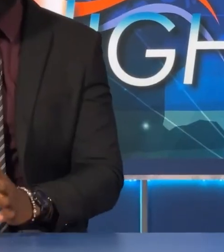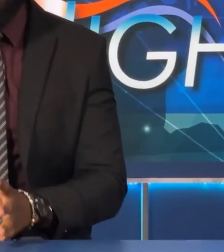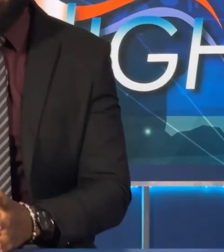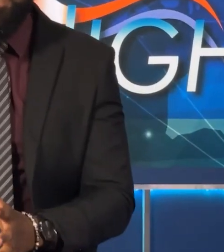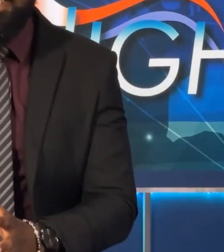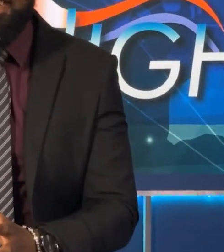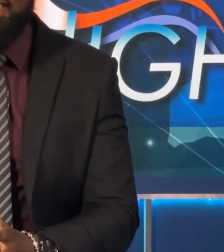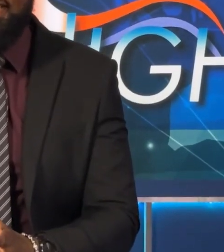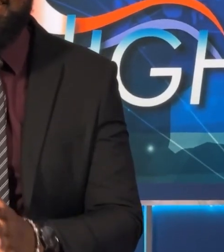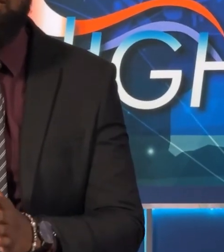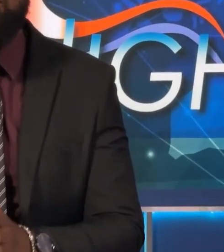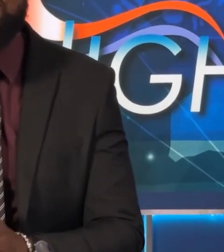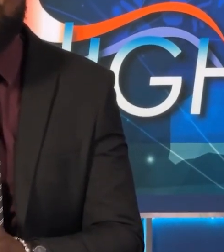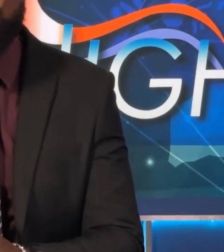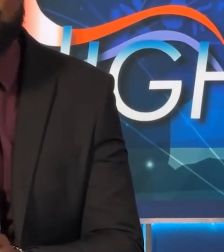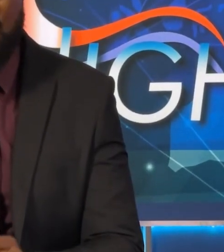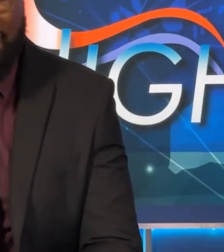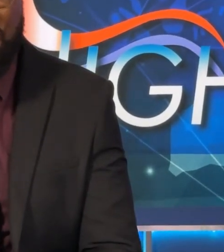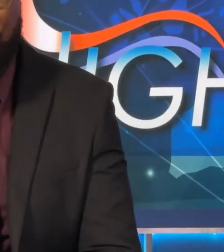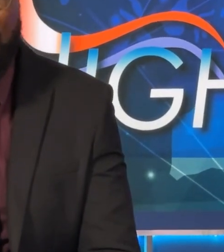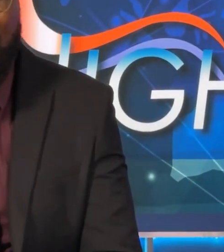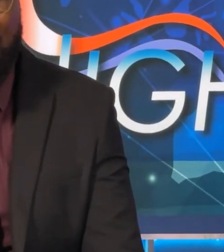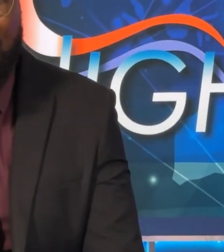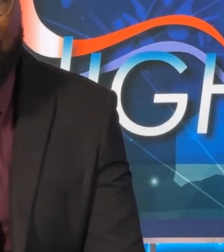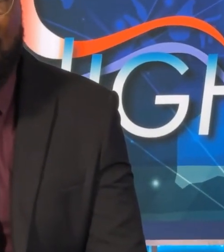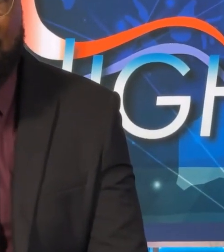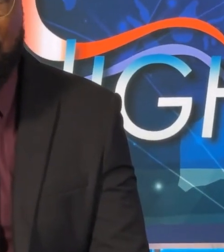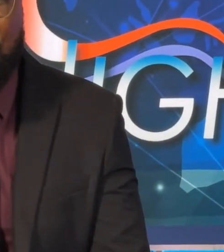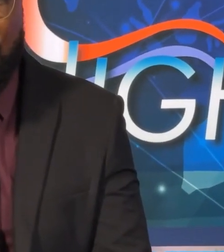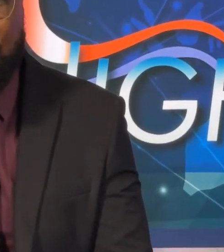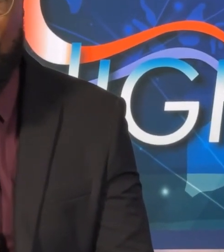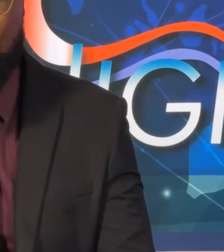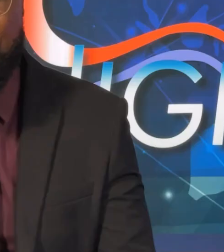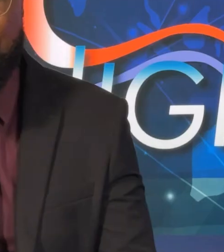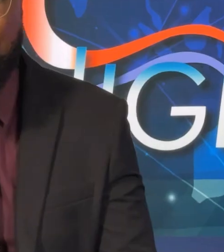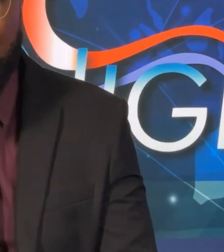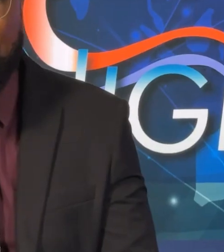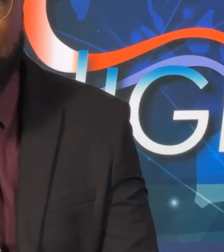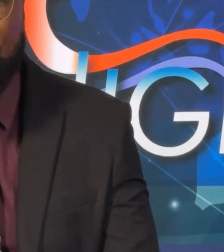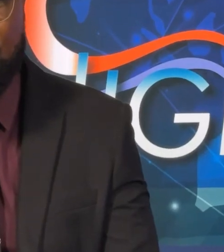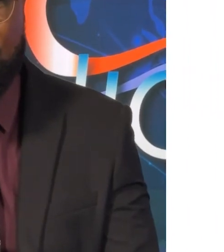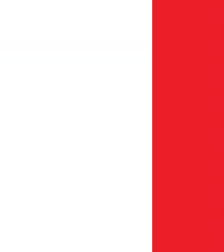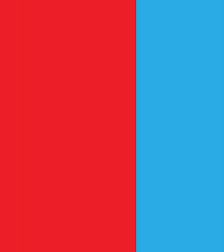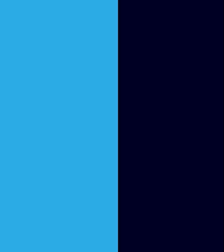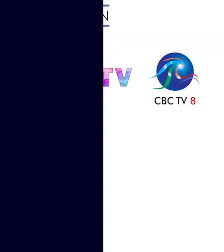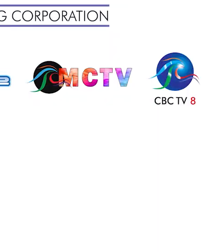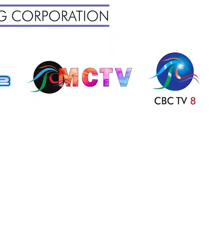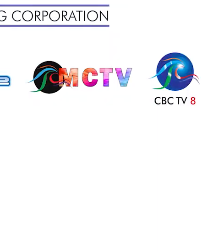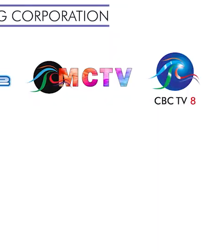Thanks for visiting us. To get more stories like this one, like and subscribe to our YouTube channel.